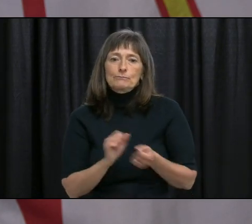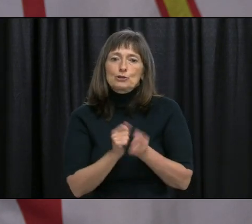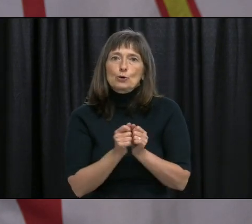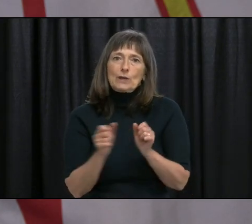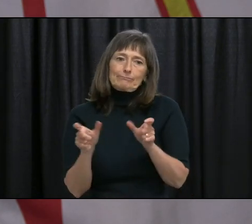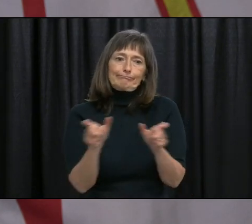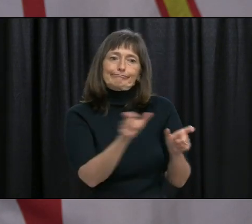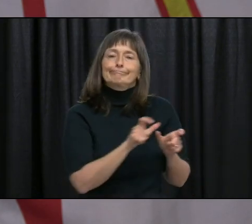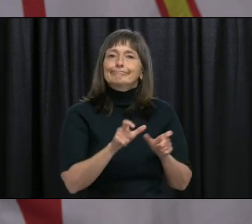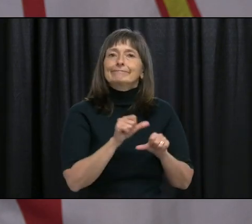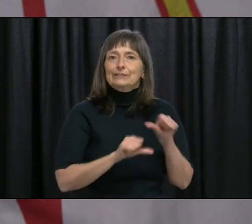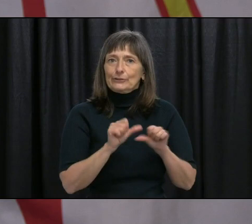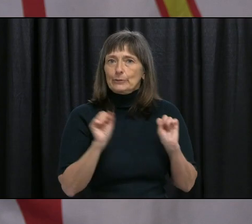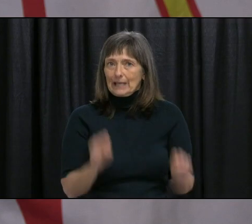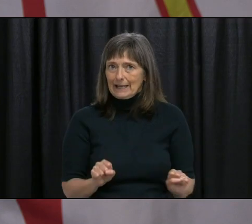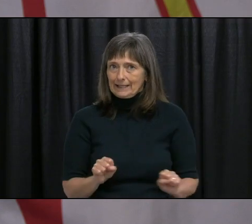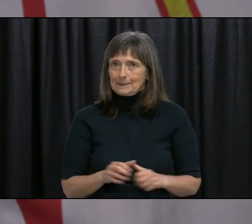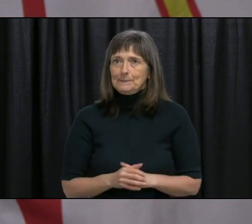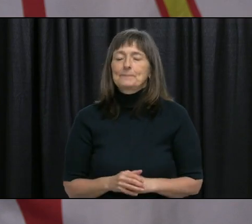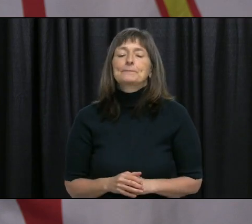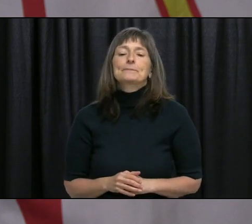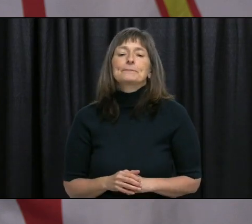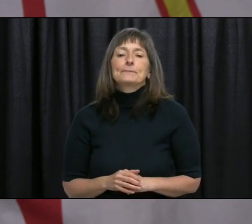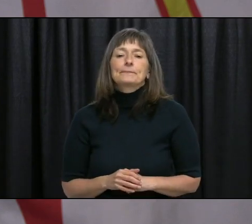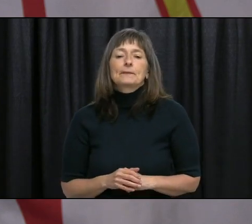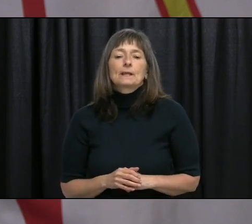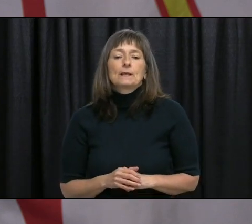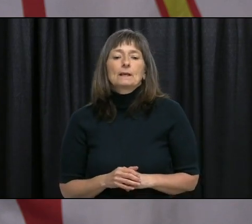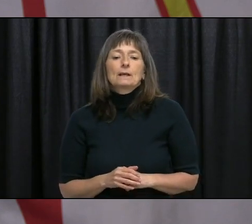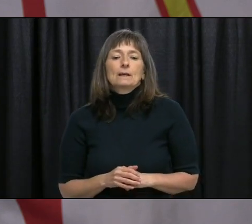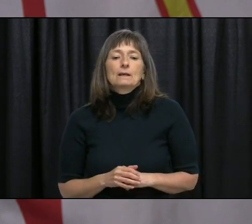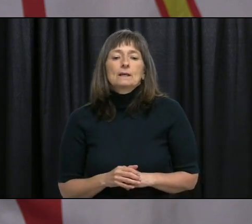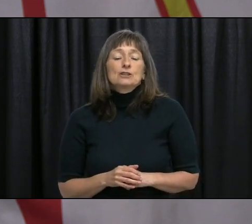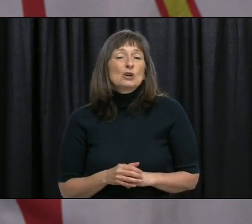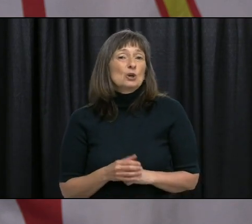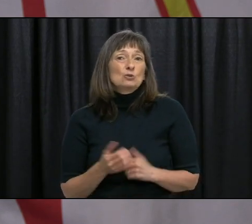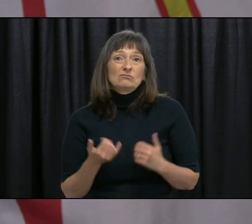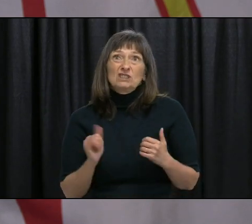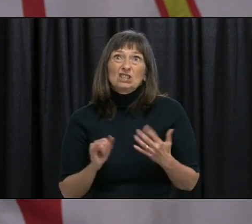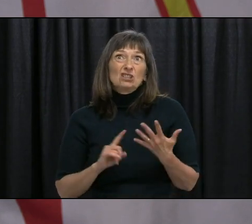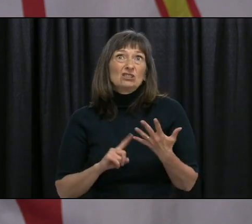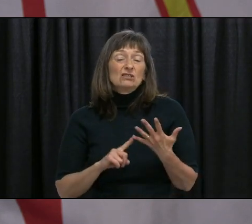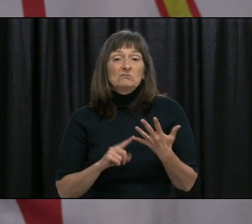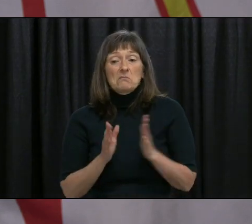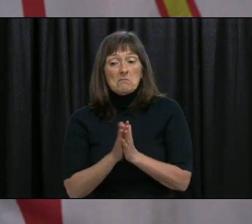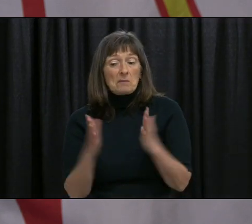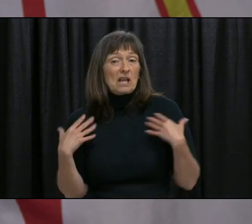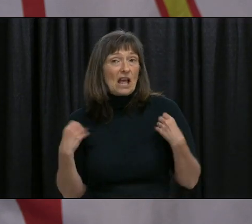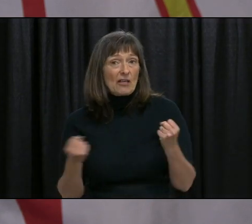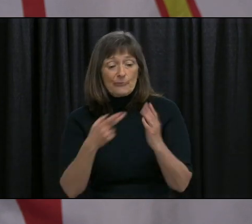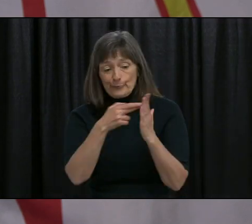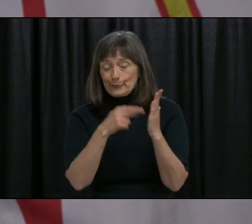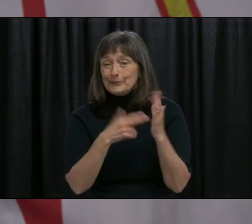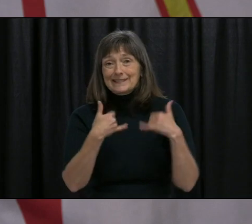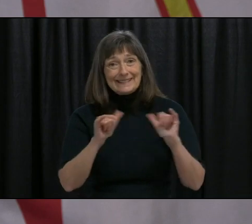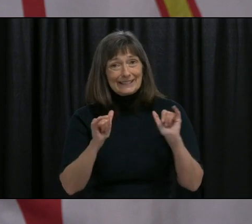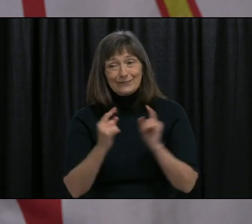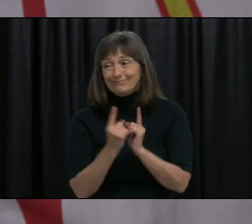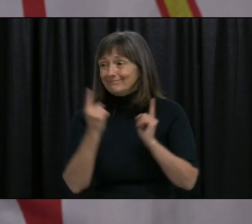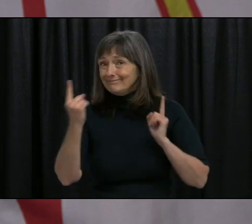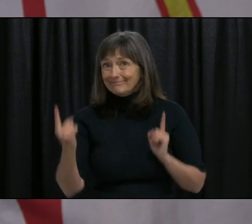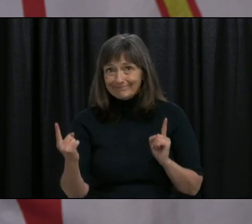speak. But it's so I think we will still see many of the public health measures still in place, such